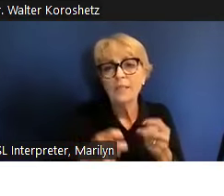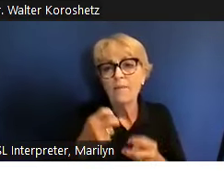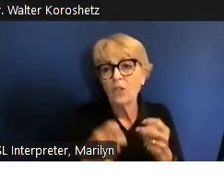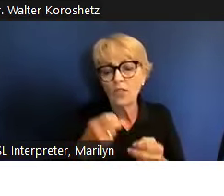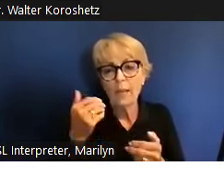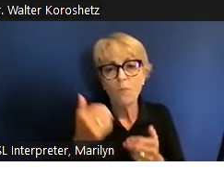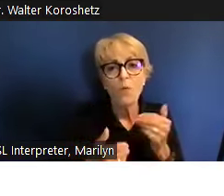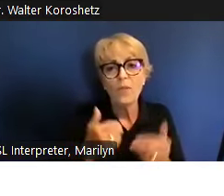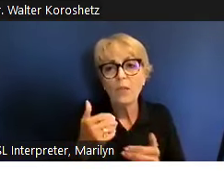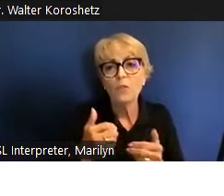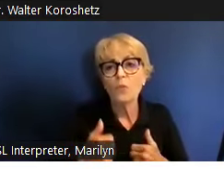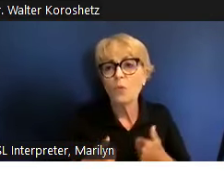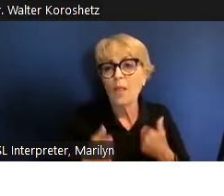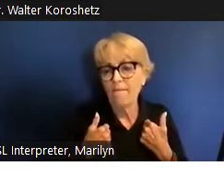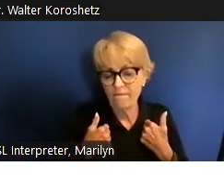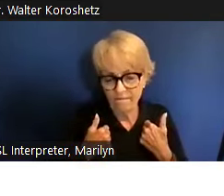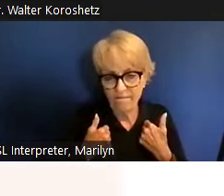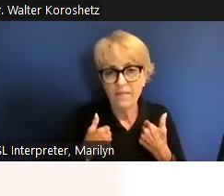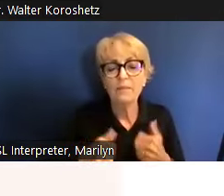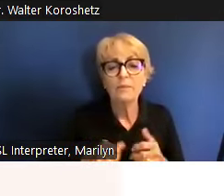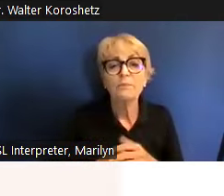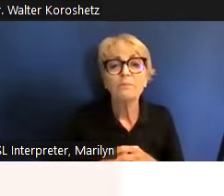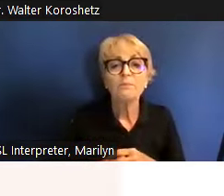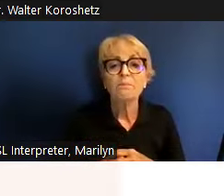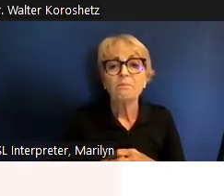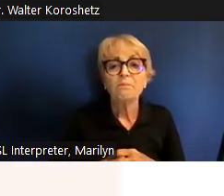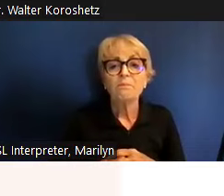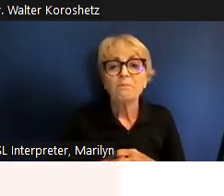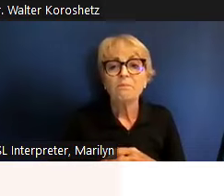life and functions. Next slide, please.